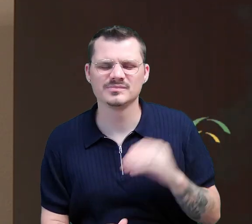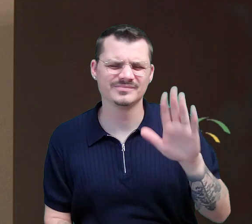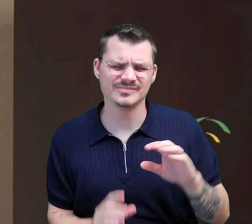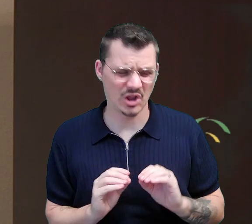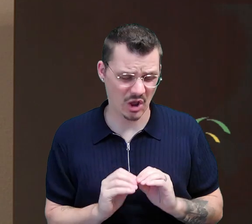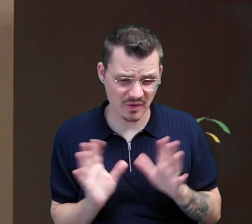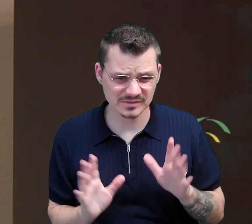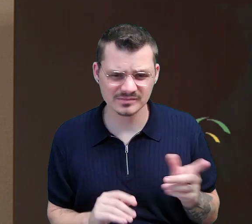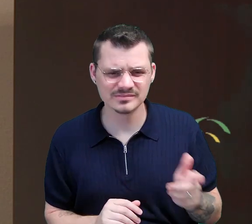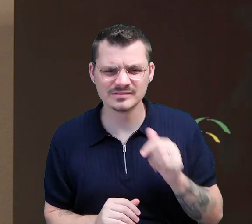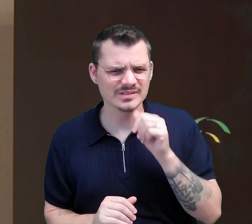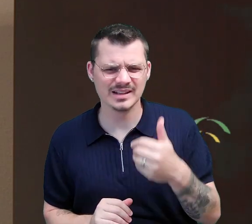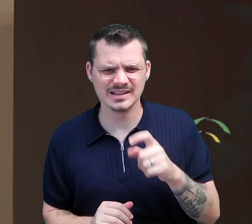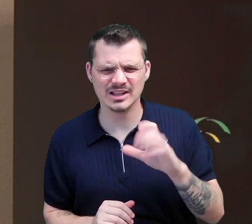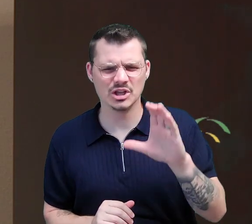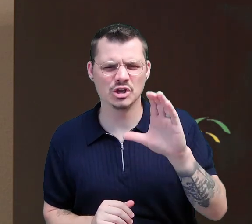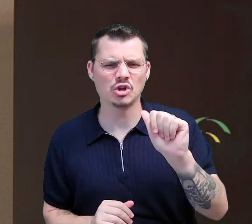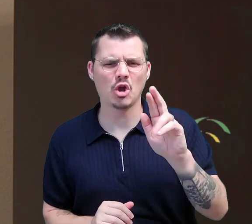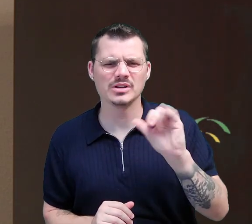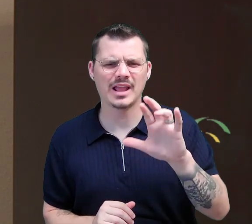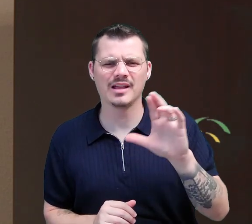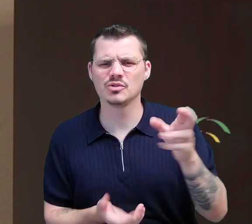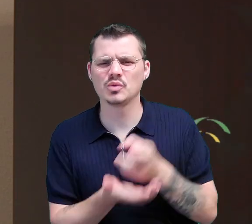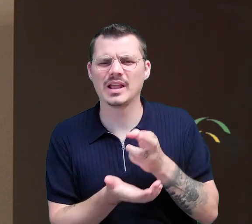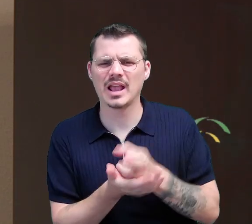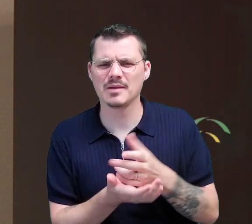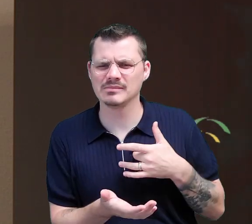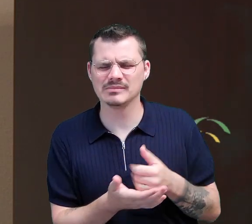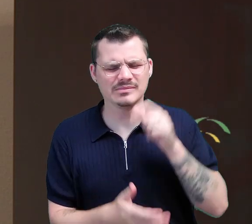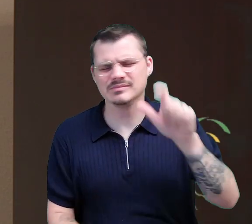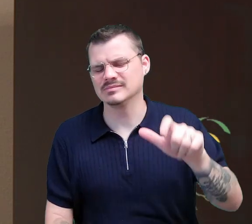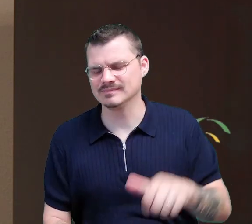he doesn't have any use for cardiac rehab.